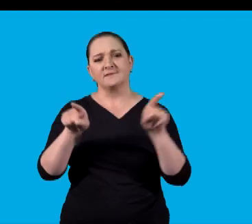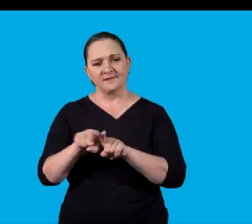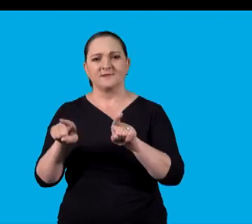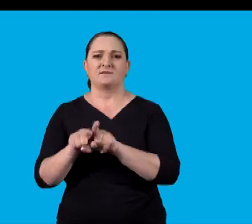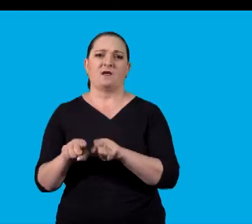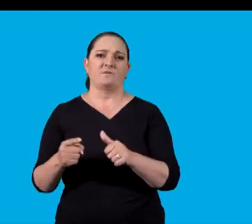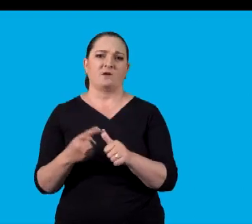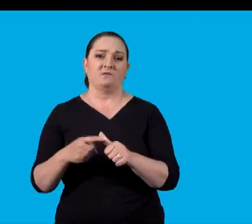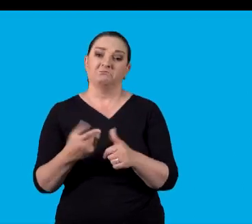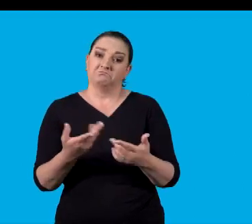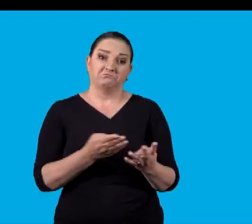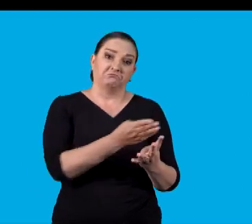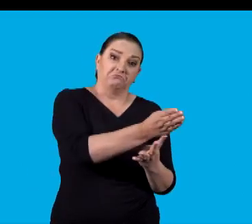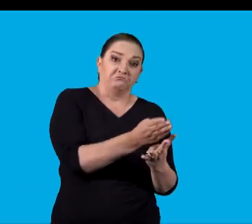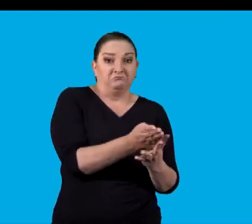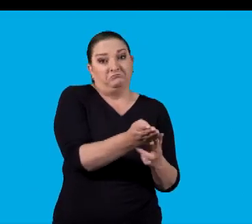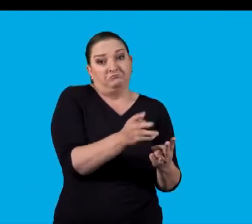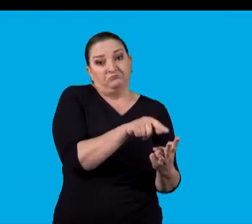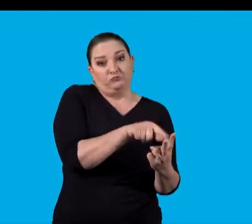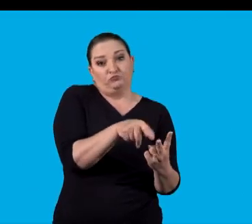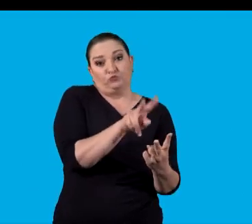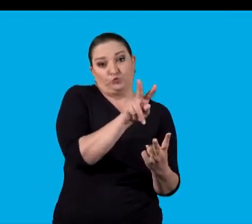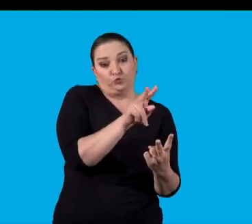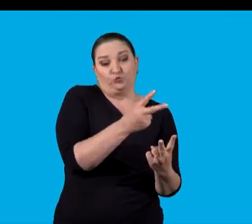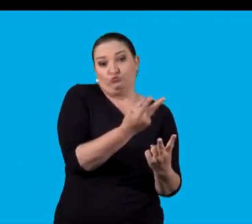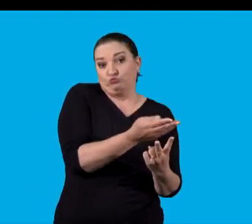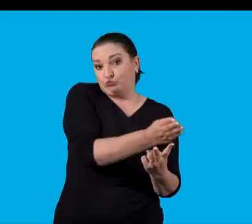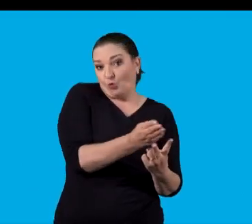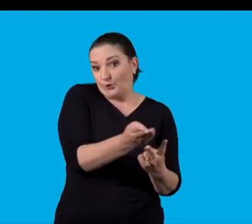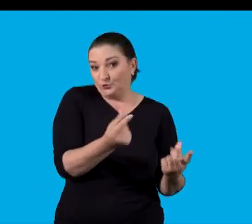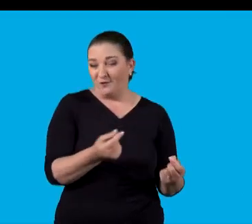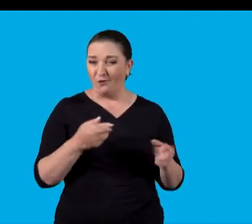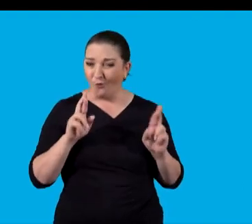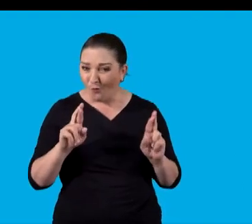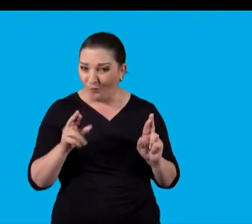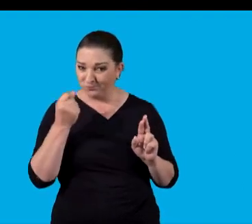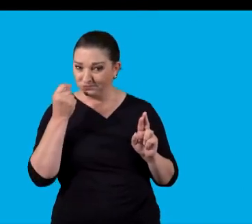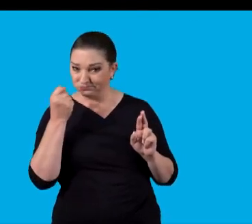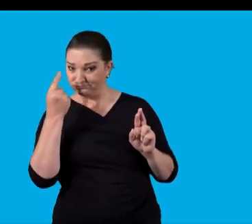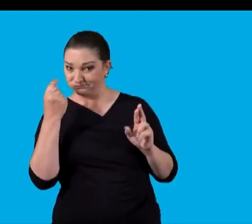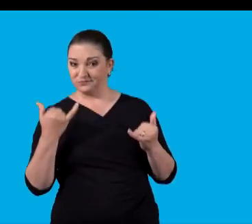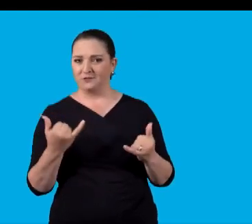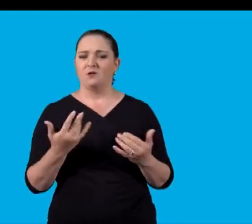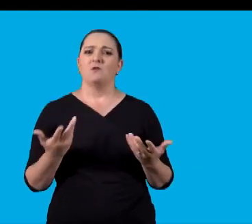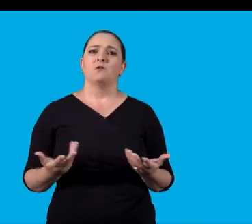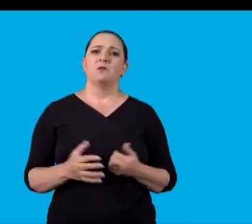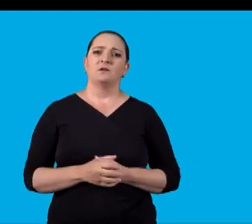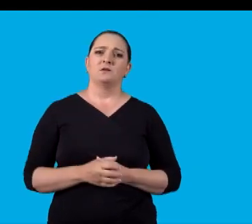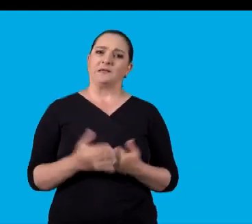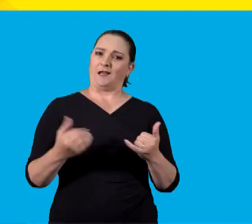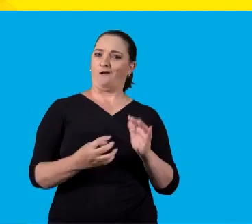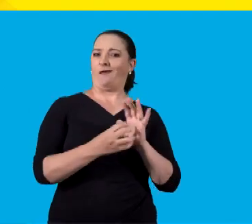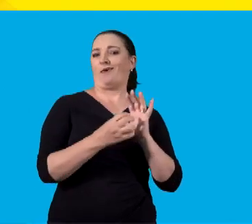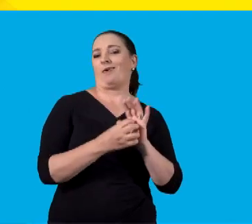125,000. You close this, it will give you the very same figure. So these are two ways in which you could have done it.